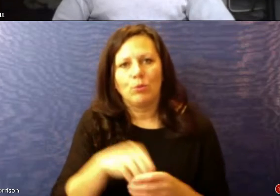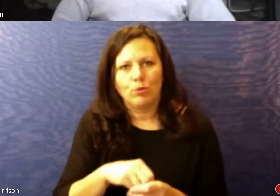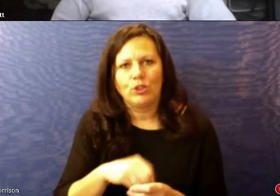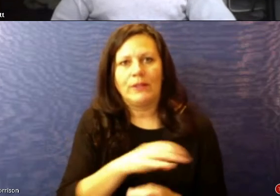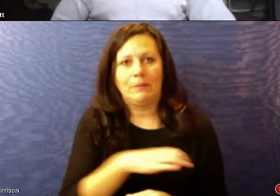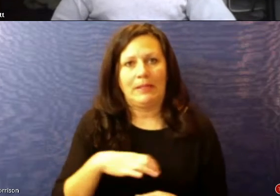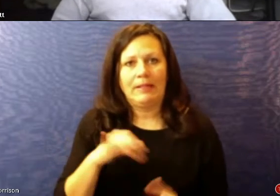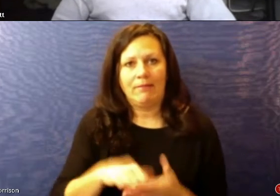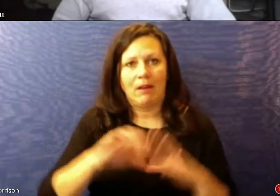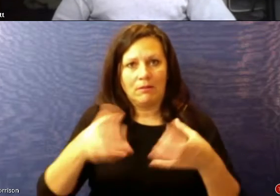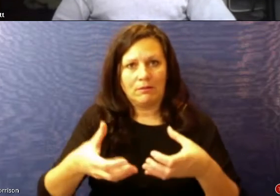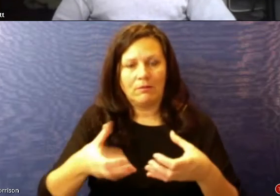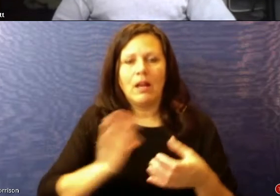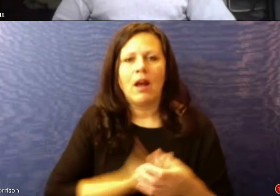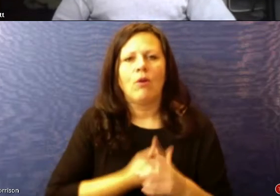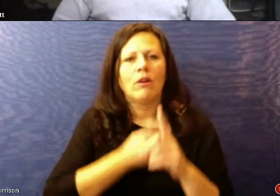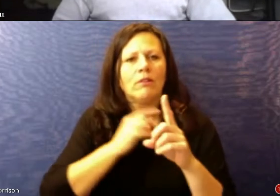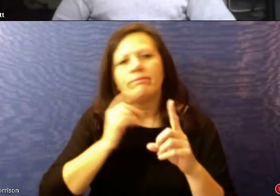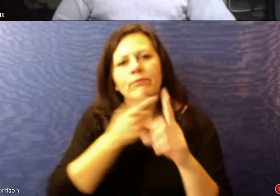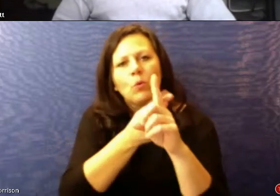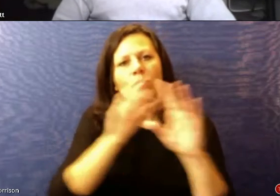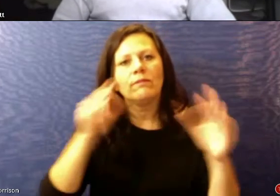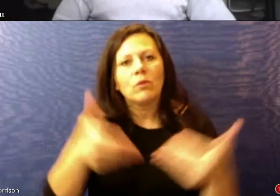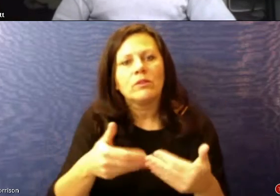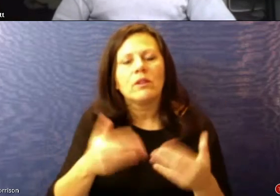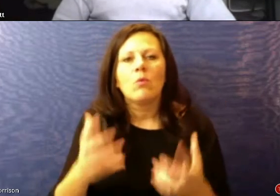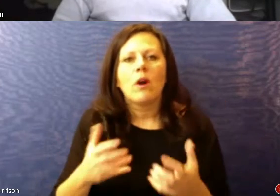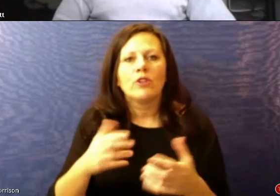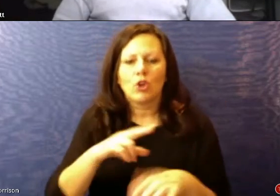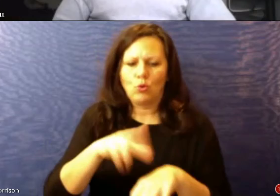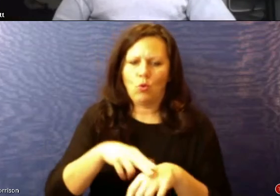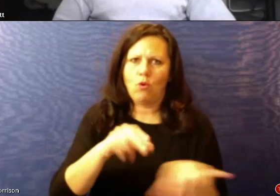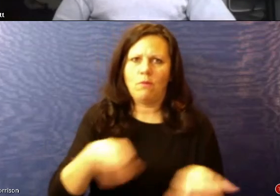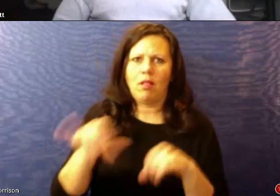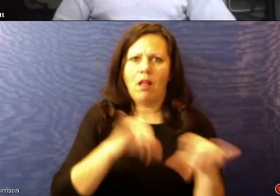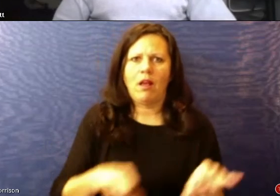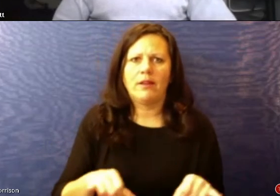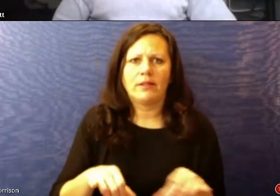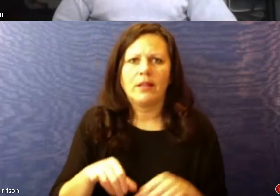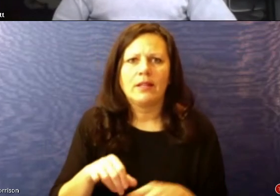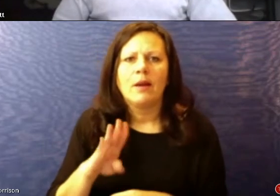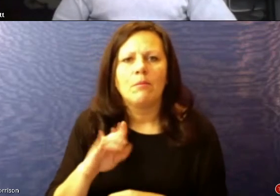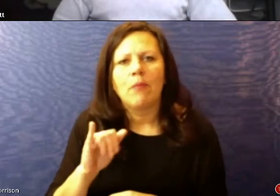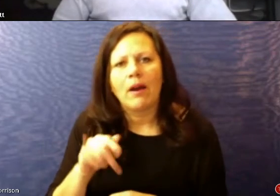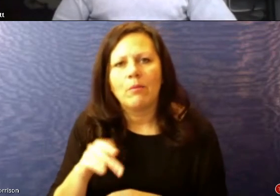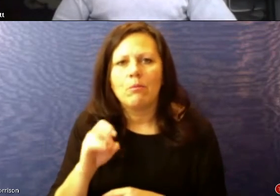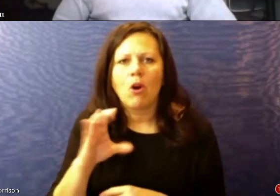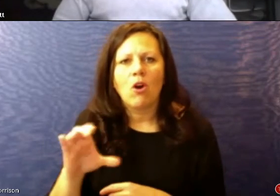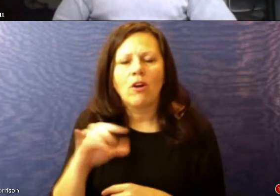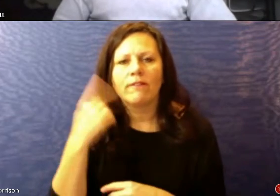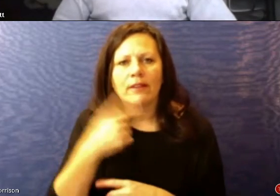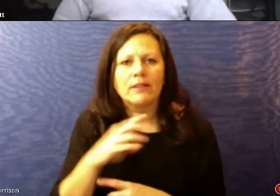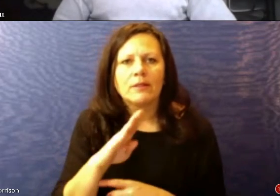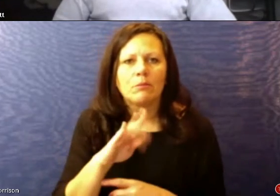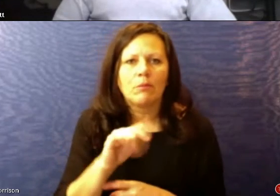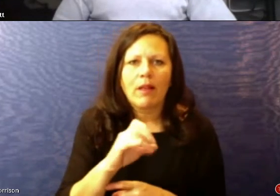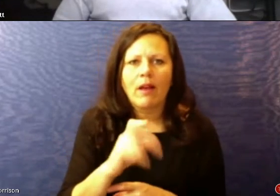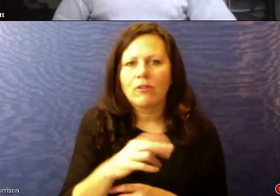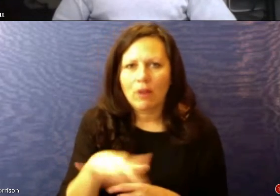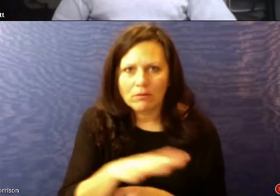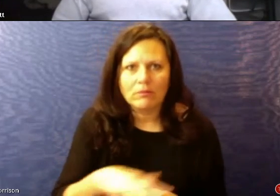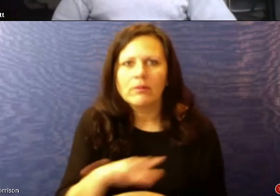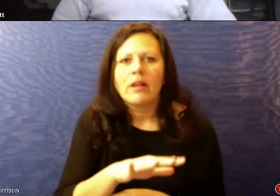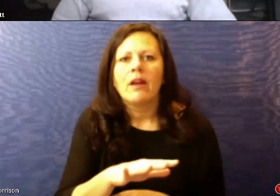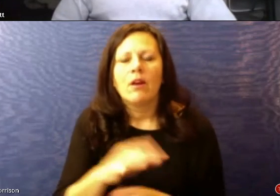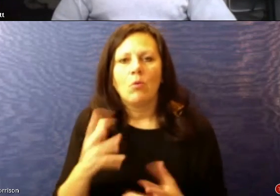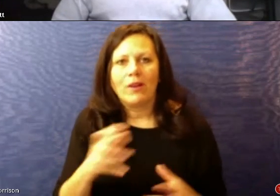on is normalizing Black, Brown, BIPOC faces and experiences in our game.